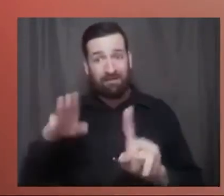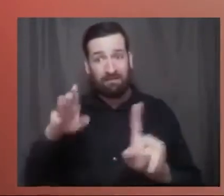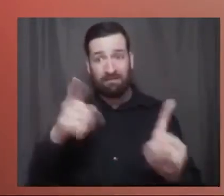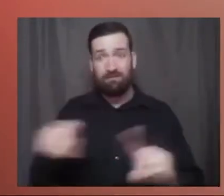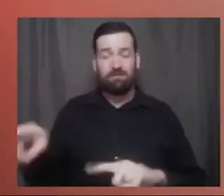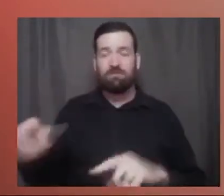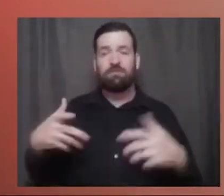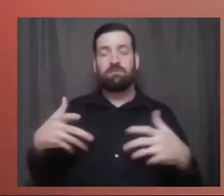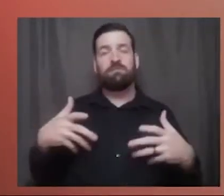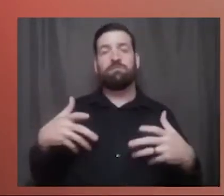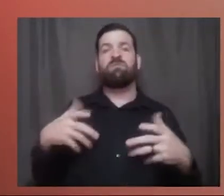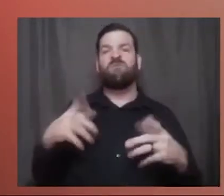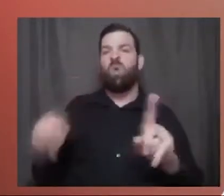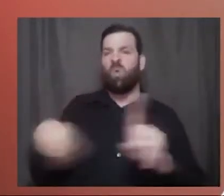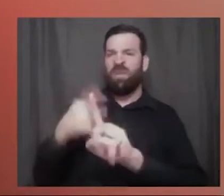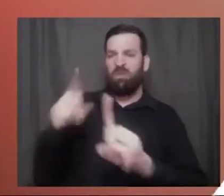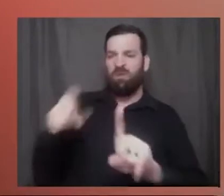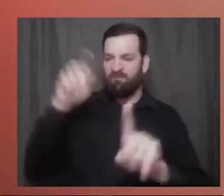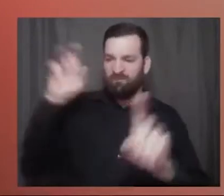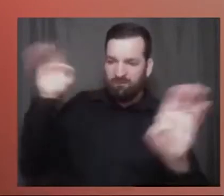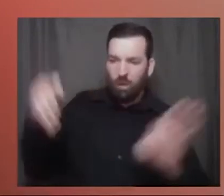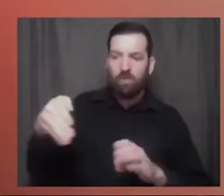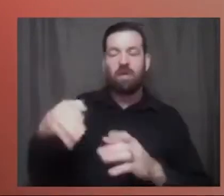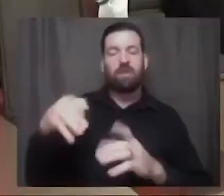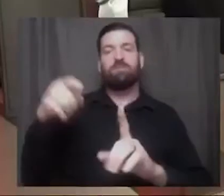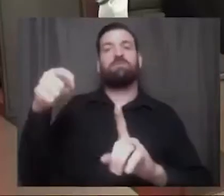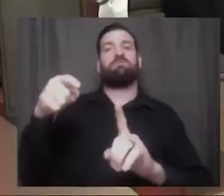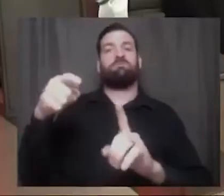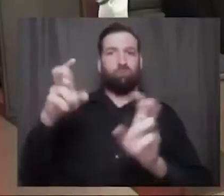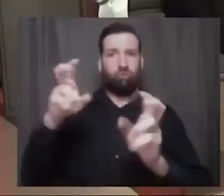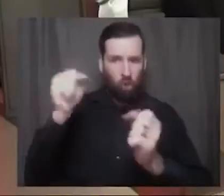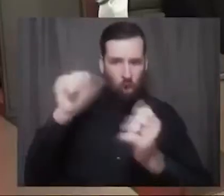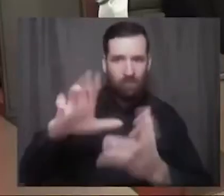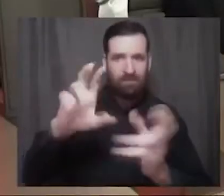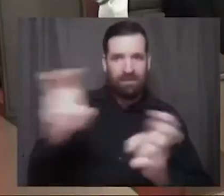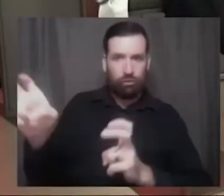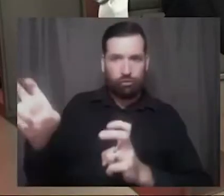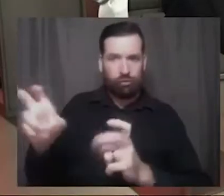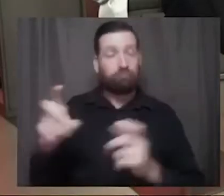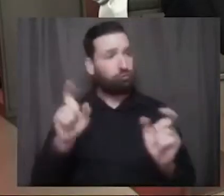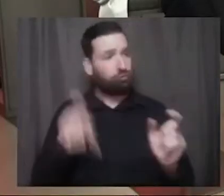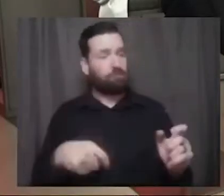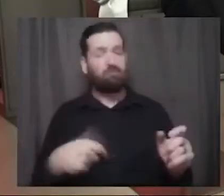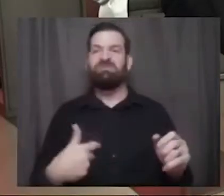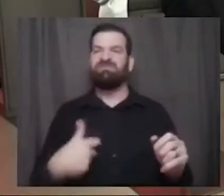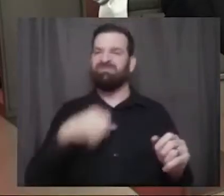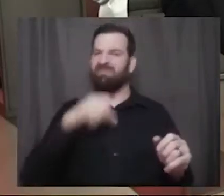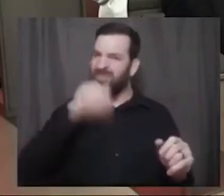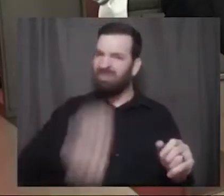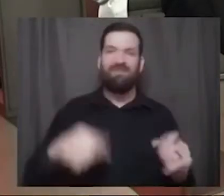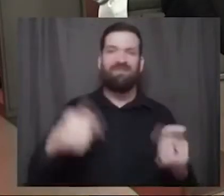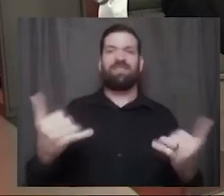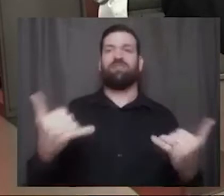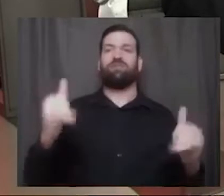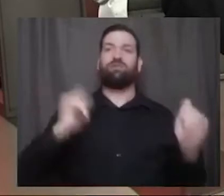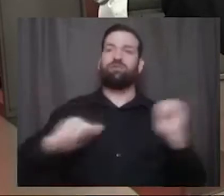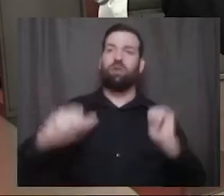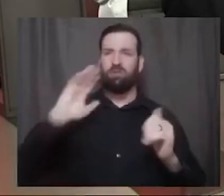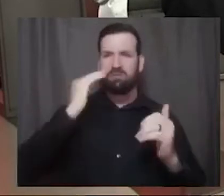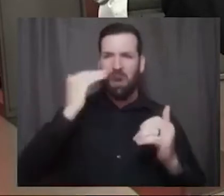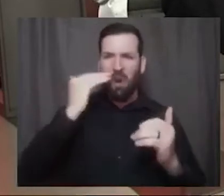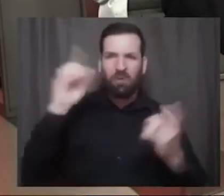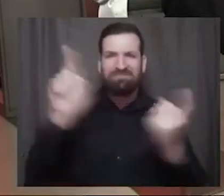causing you issues, and if we can do that and do it safely, then we absolutely should. One of the things I absolutely love about doing the show is getting to know our doctors on a more personal level.